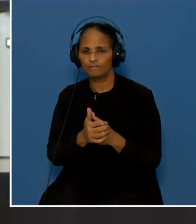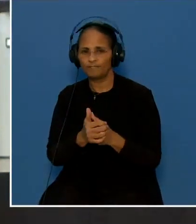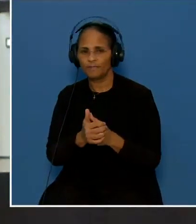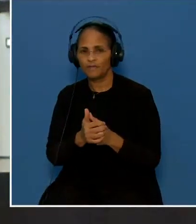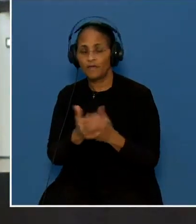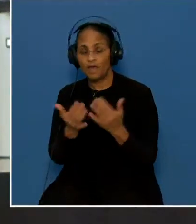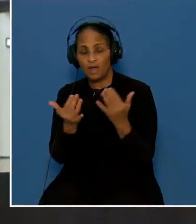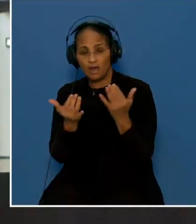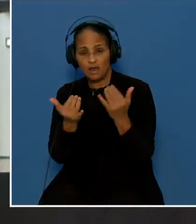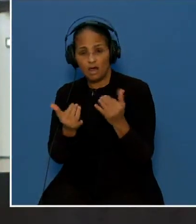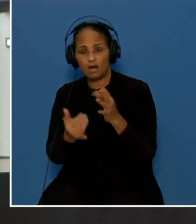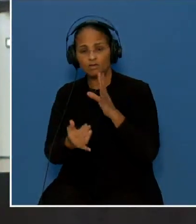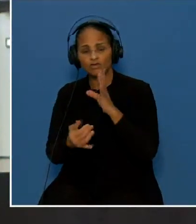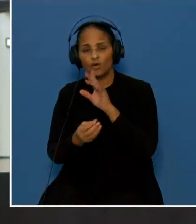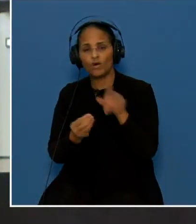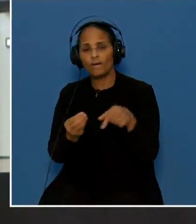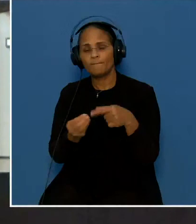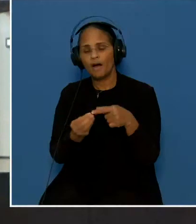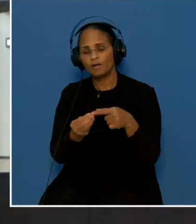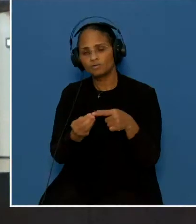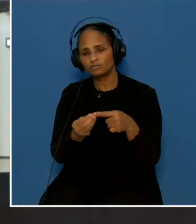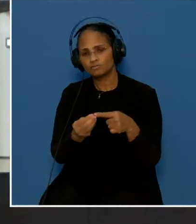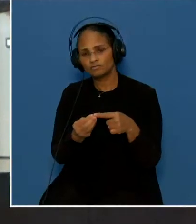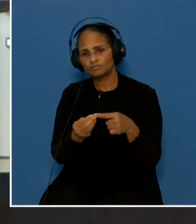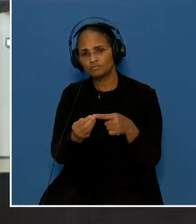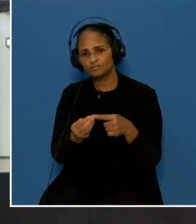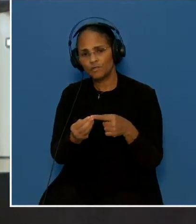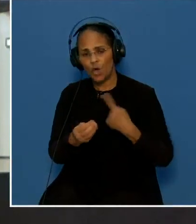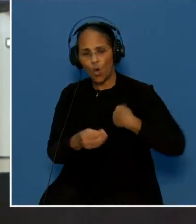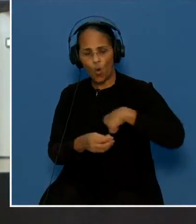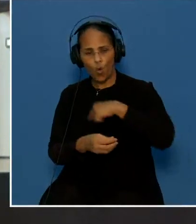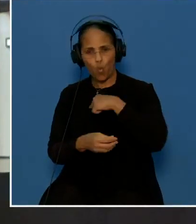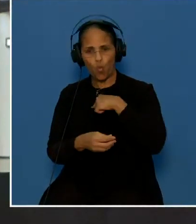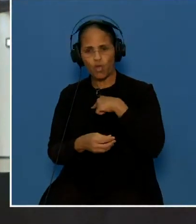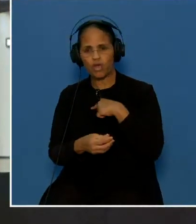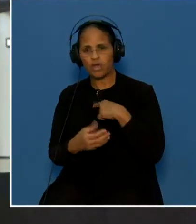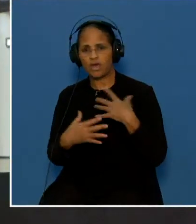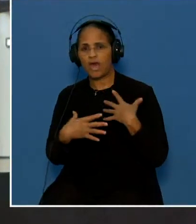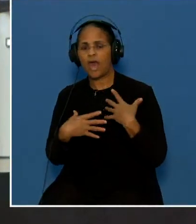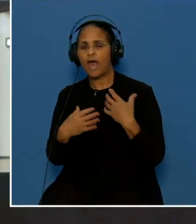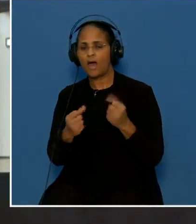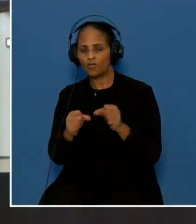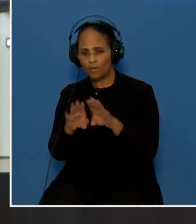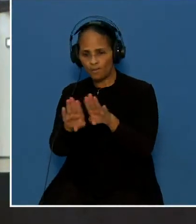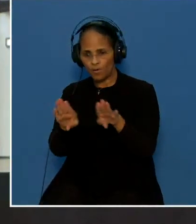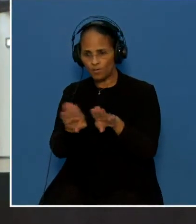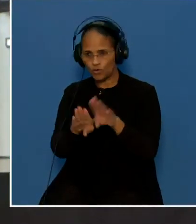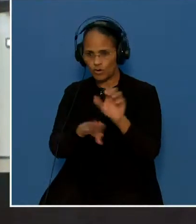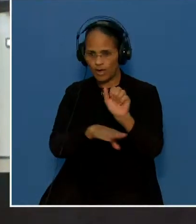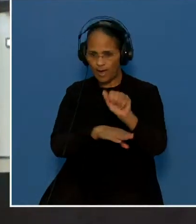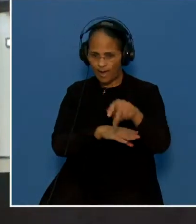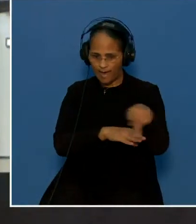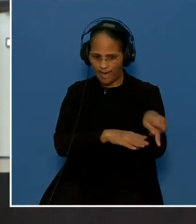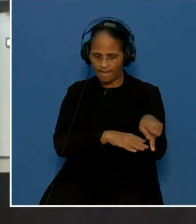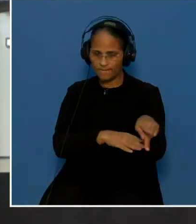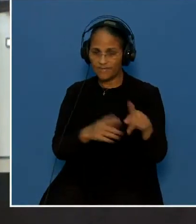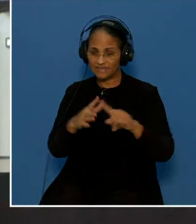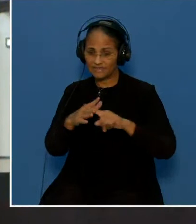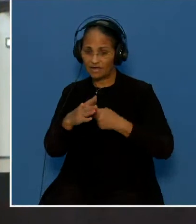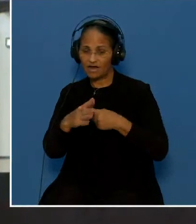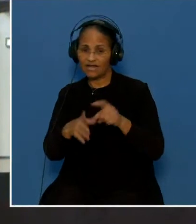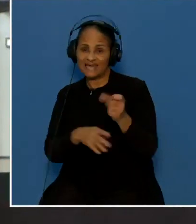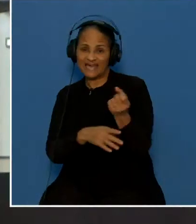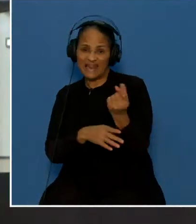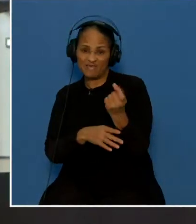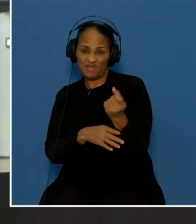I will now talk about the WeHealth Bermuda App. The app was, of course, launched on the 11th